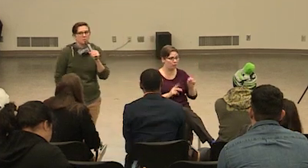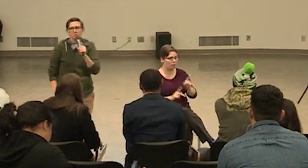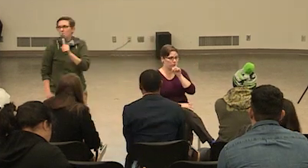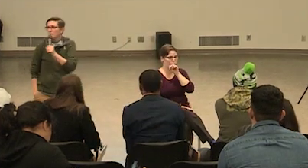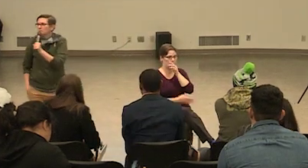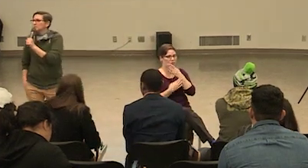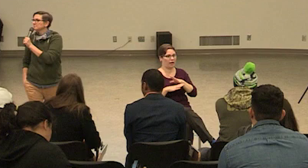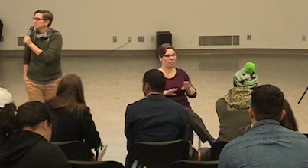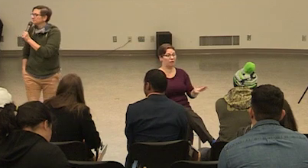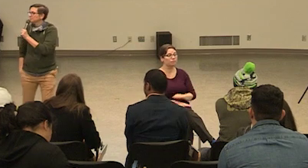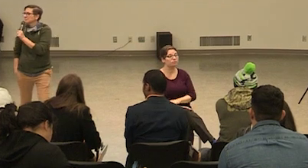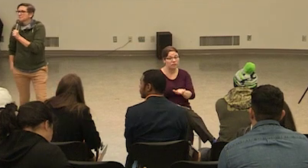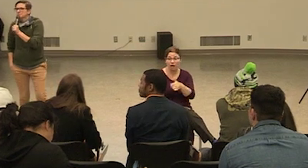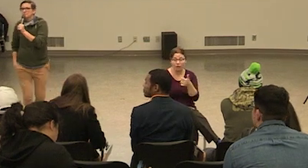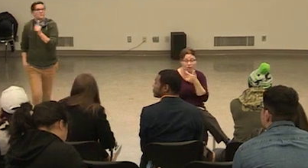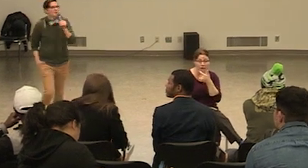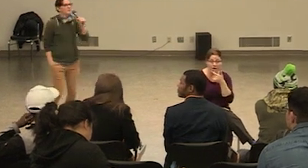Thank you. Anyone else?